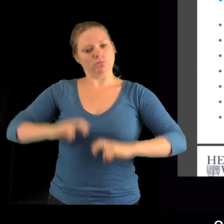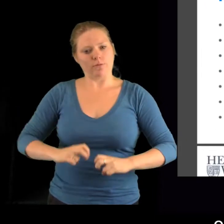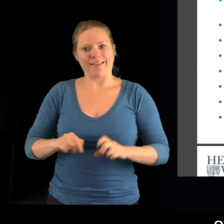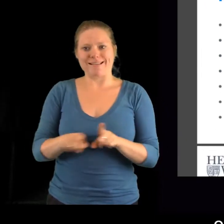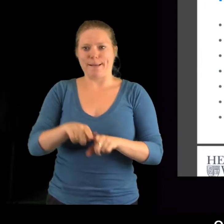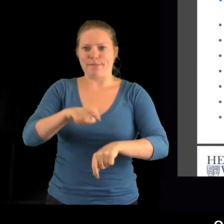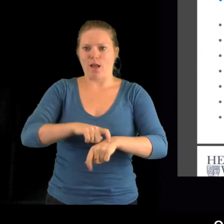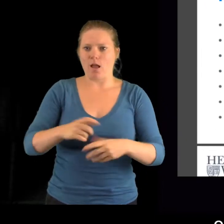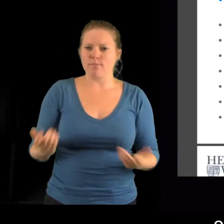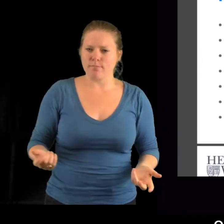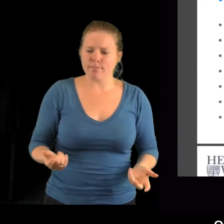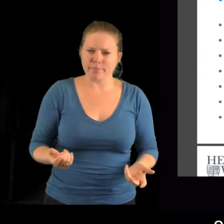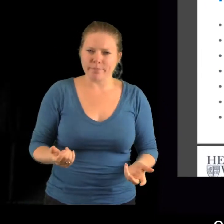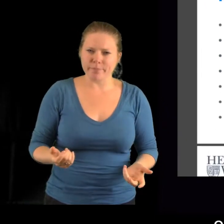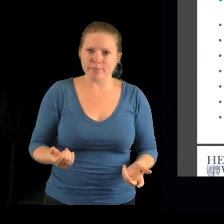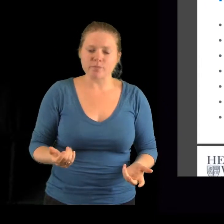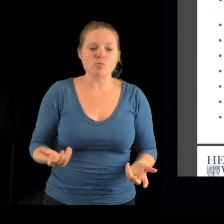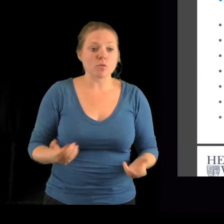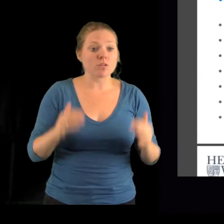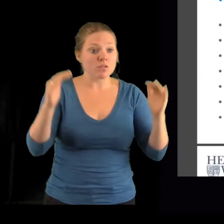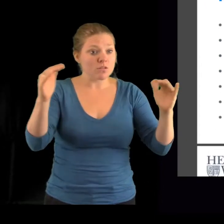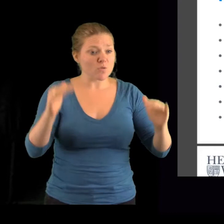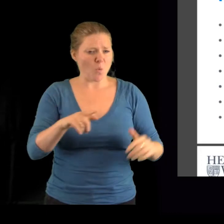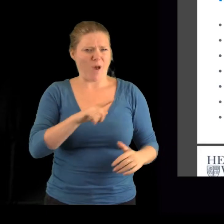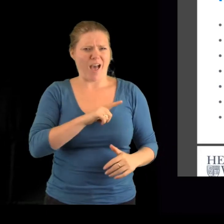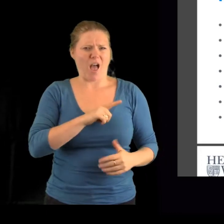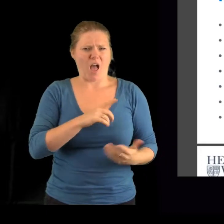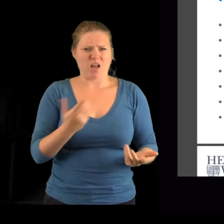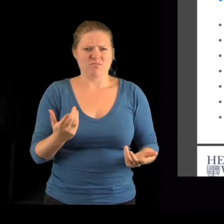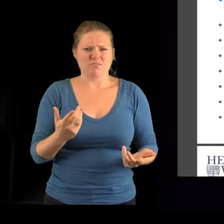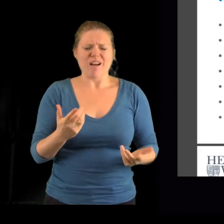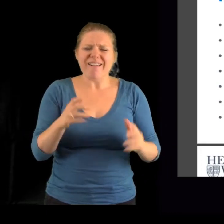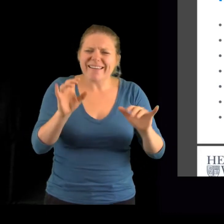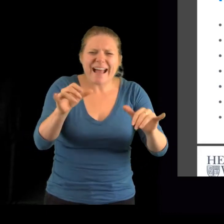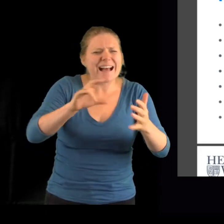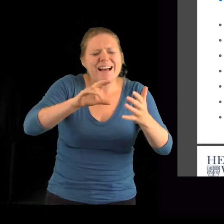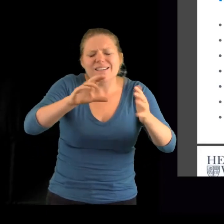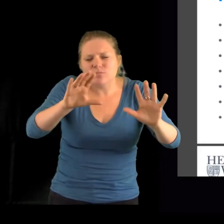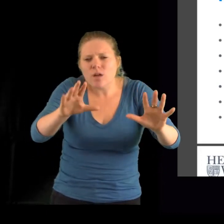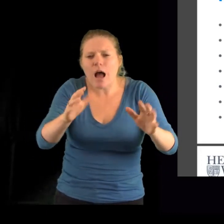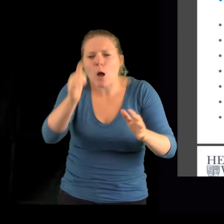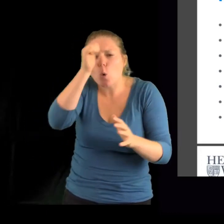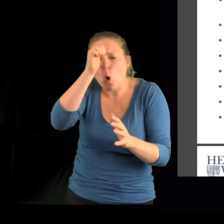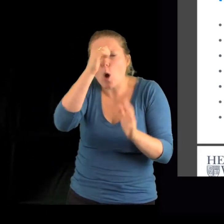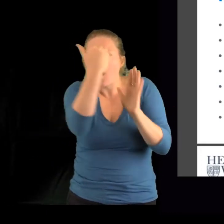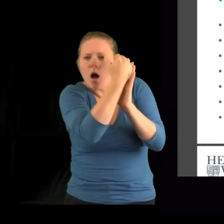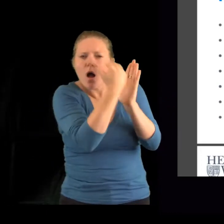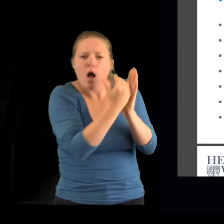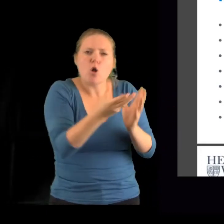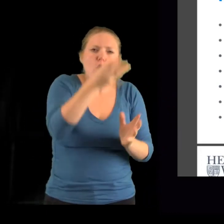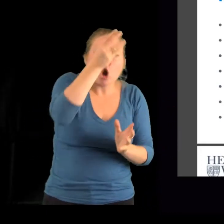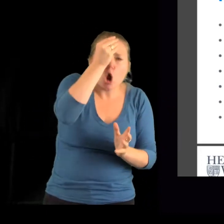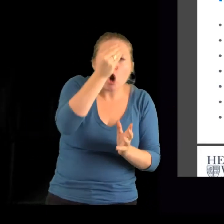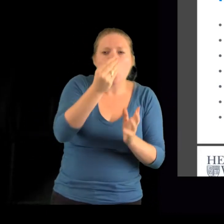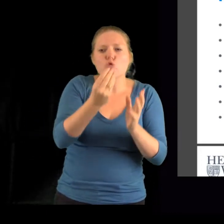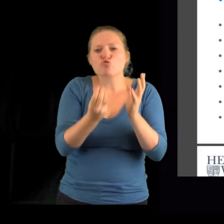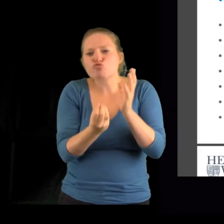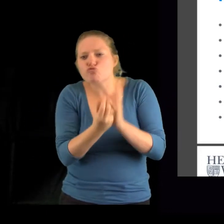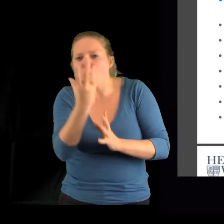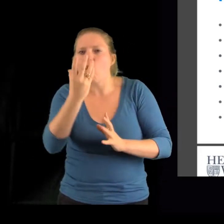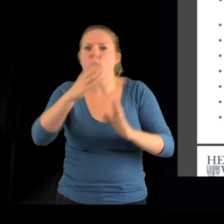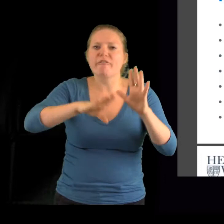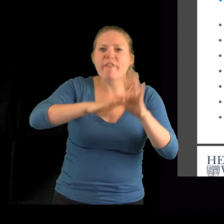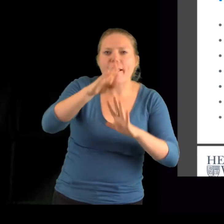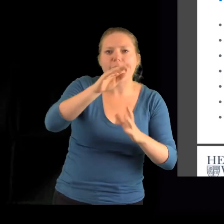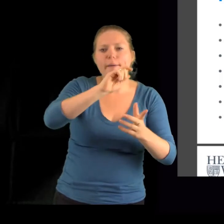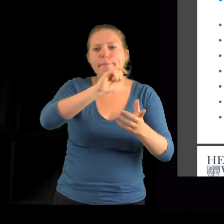learning, growing, developing, changing, but for you, what would be the benefits in particular about being a sign